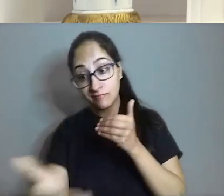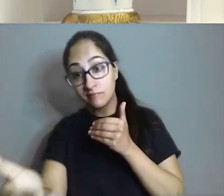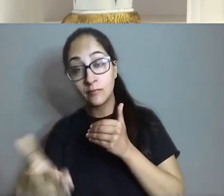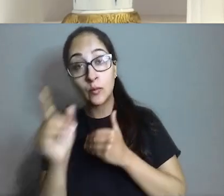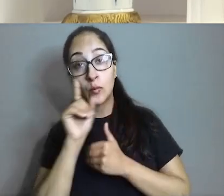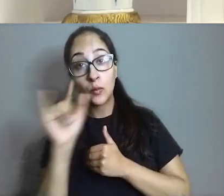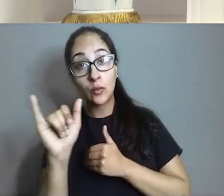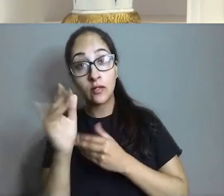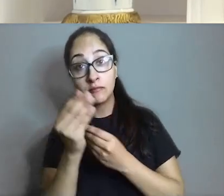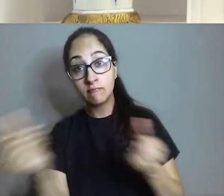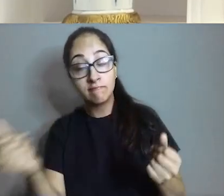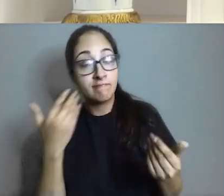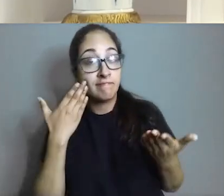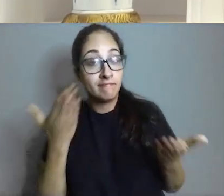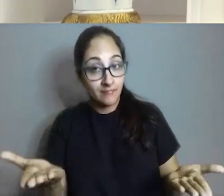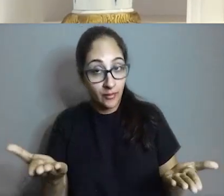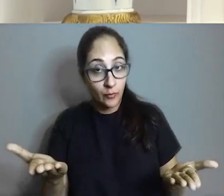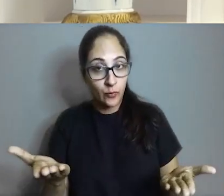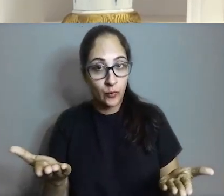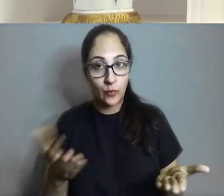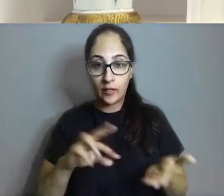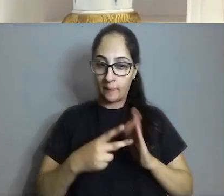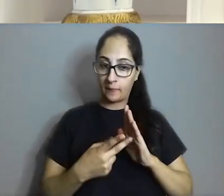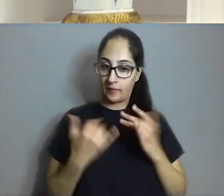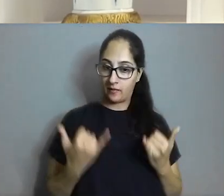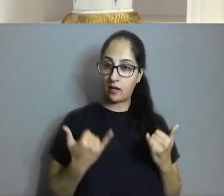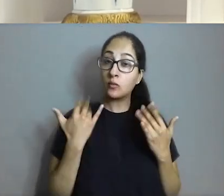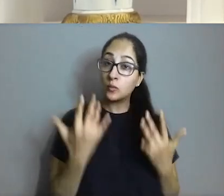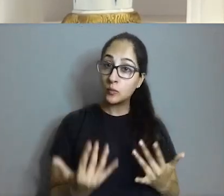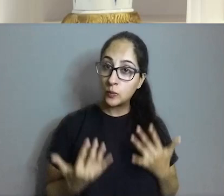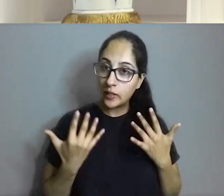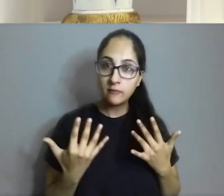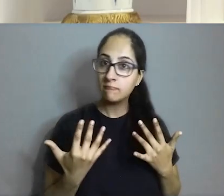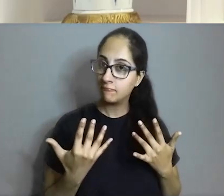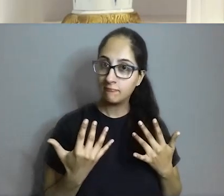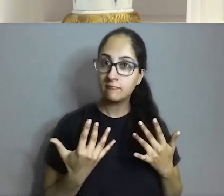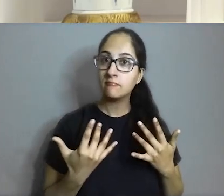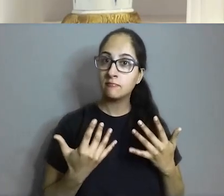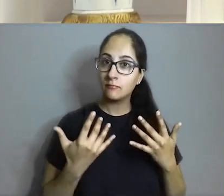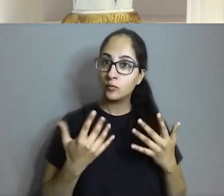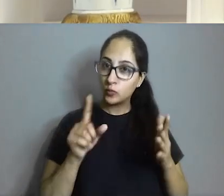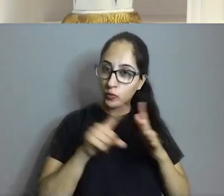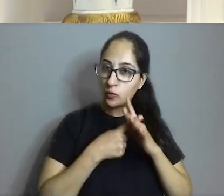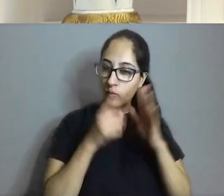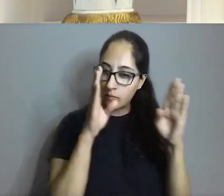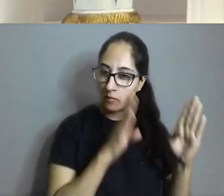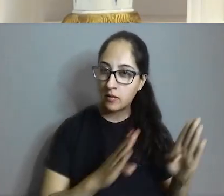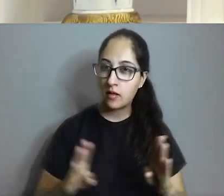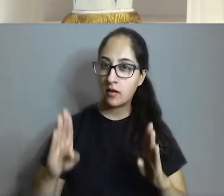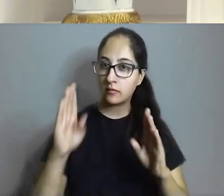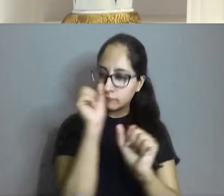to make the most of the period we are in and focus on the strong future ahead.